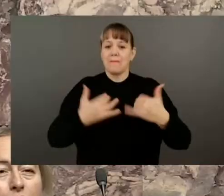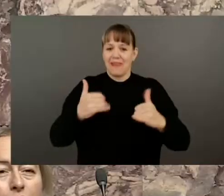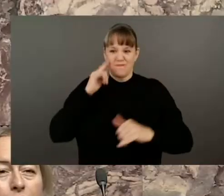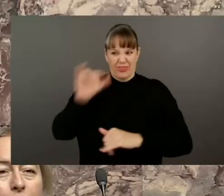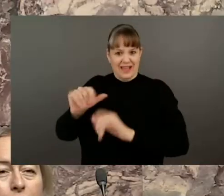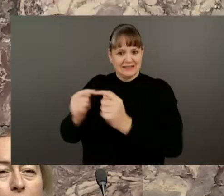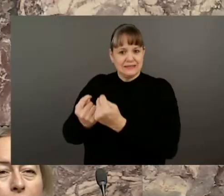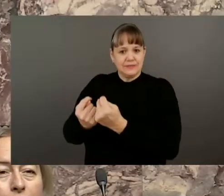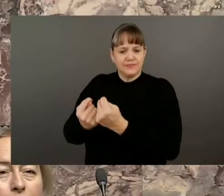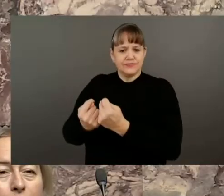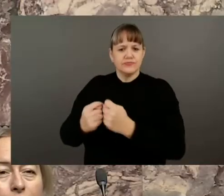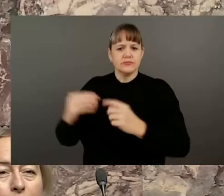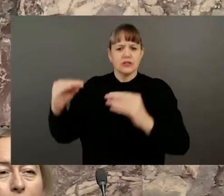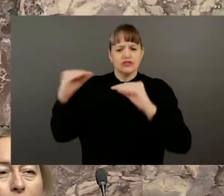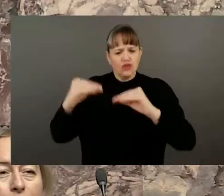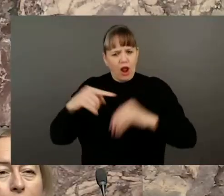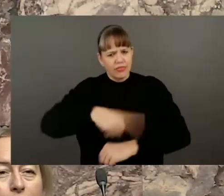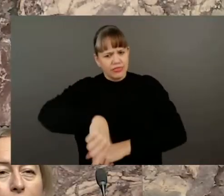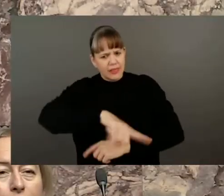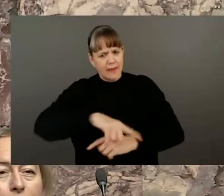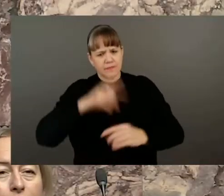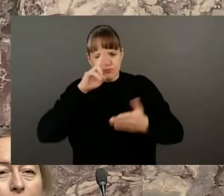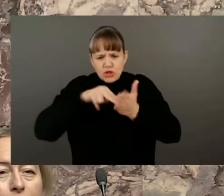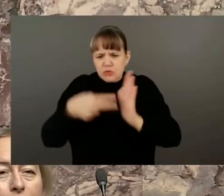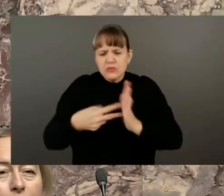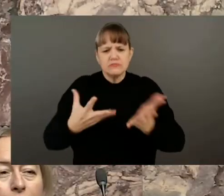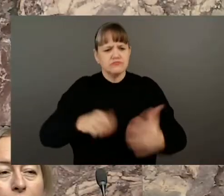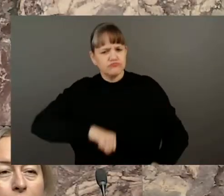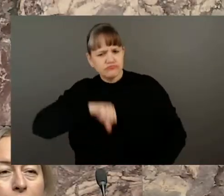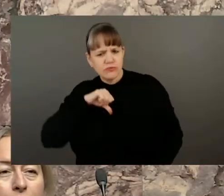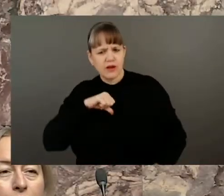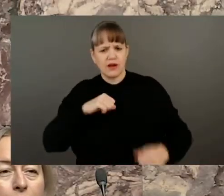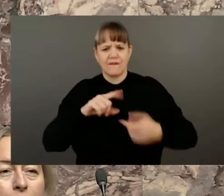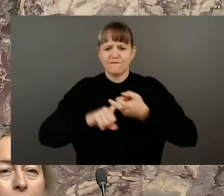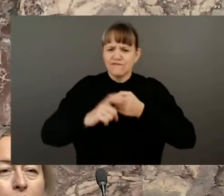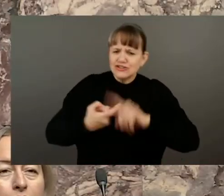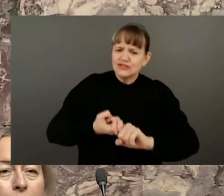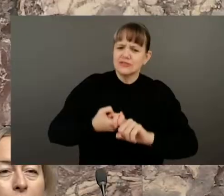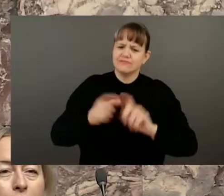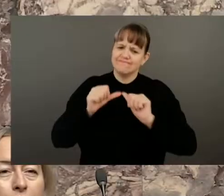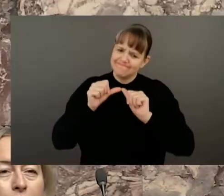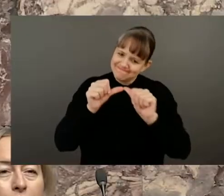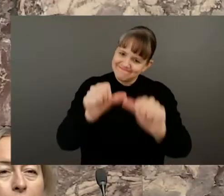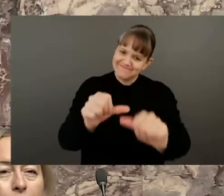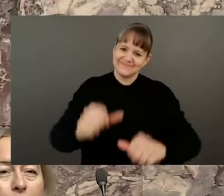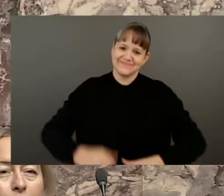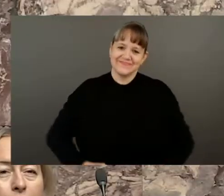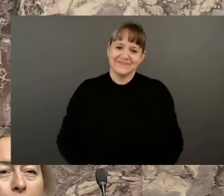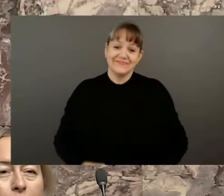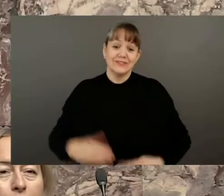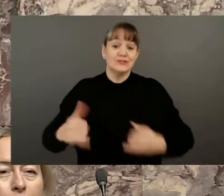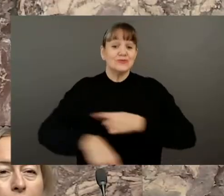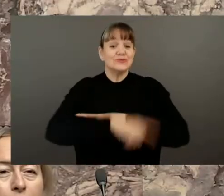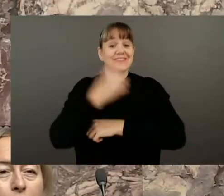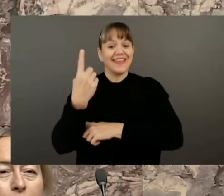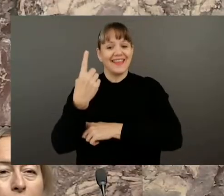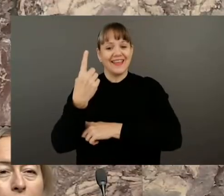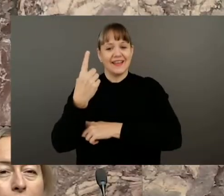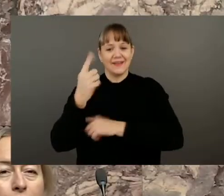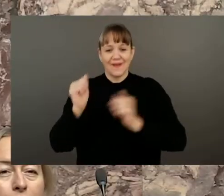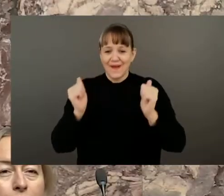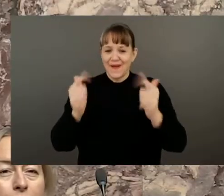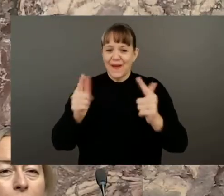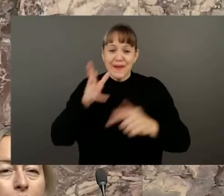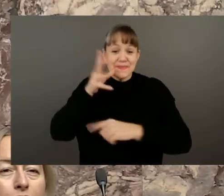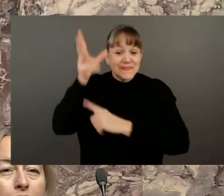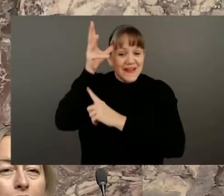that will last a lifetime. So today, to all the players, coaches, parents, and volunteers, thank you for showing us what's possible